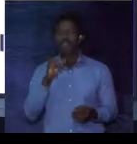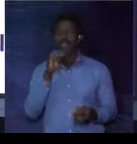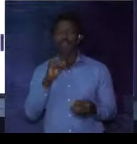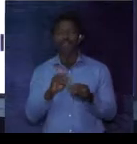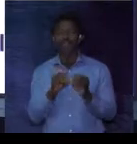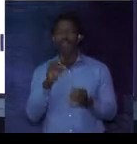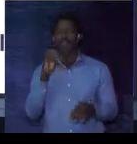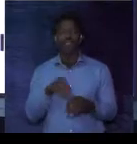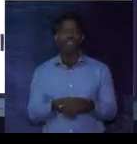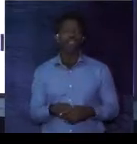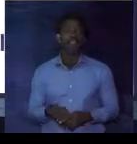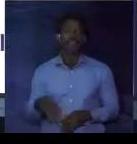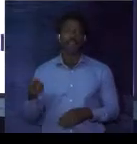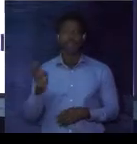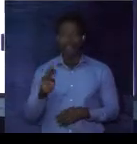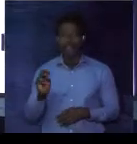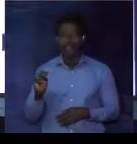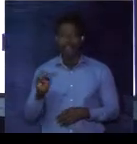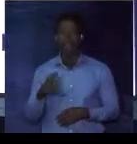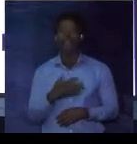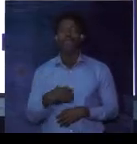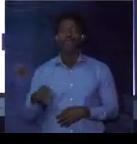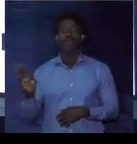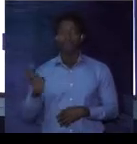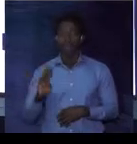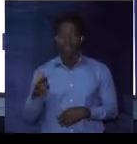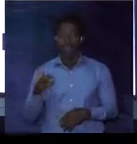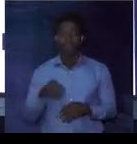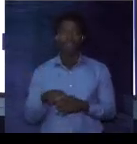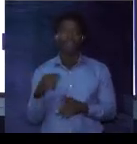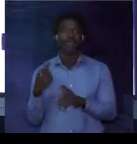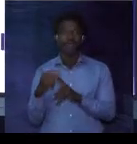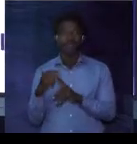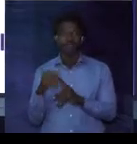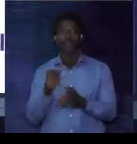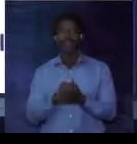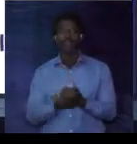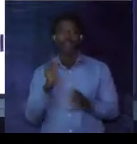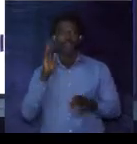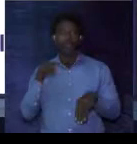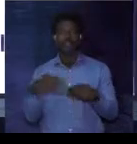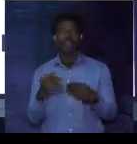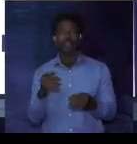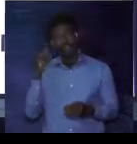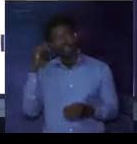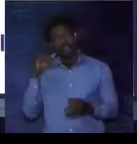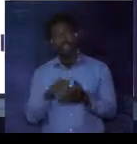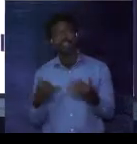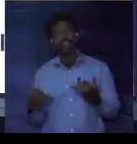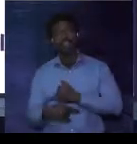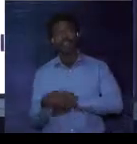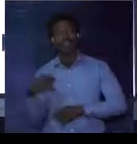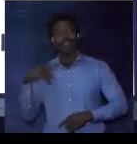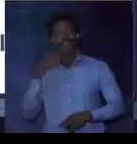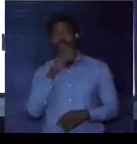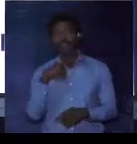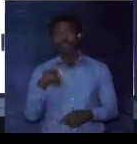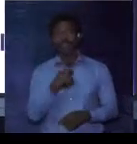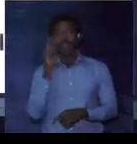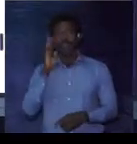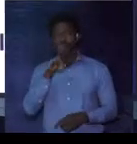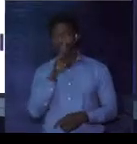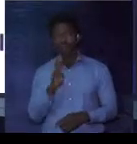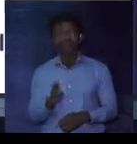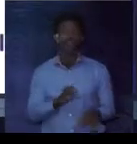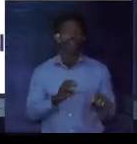millions and billions in words. And that should already give you the idea that today we'll be dealing a lot with